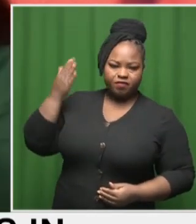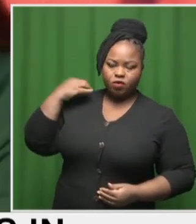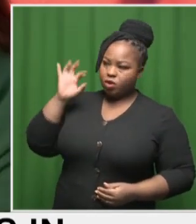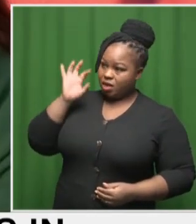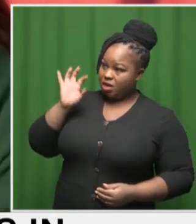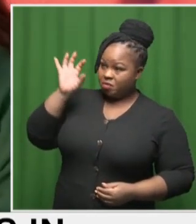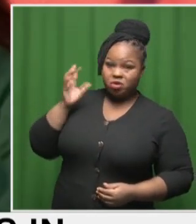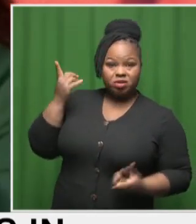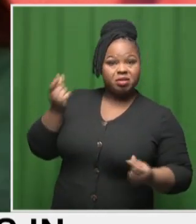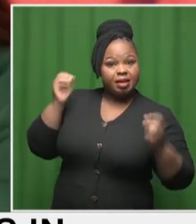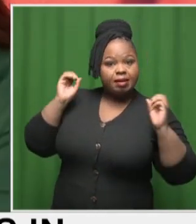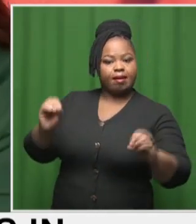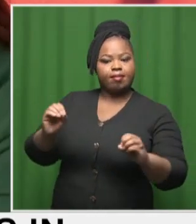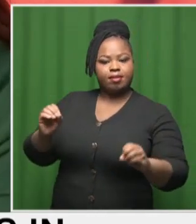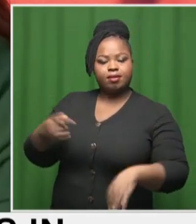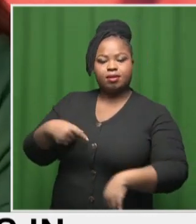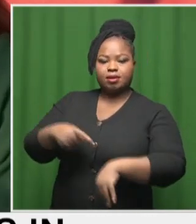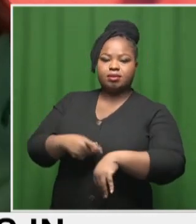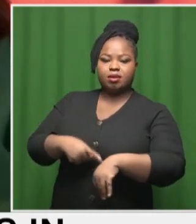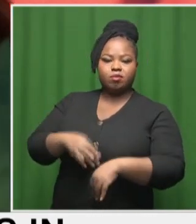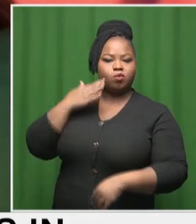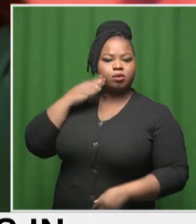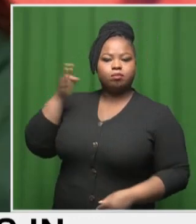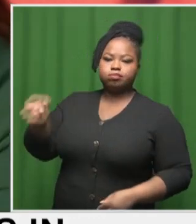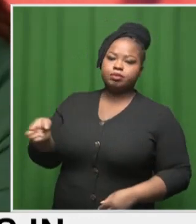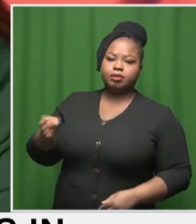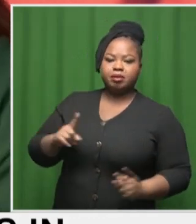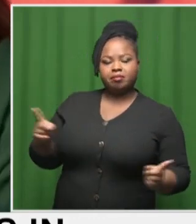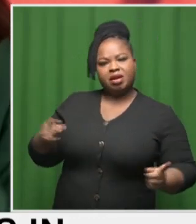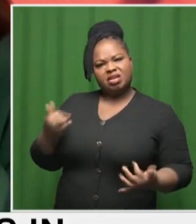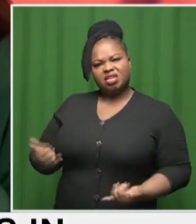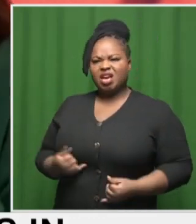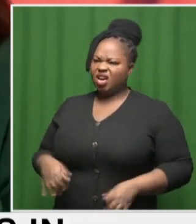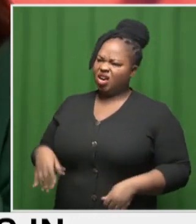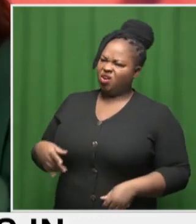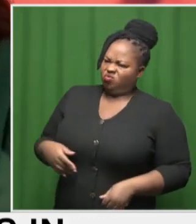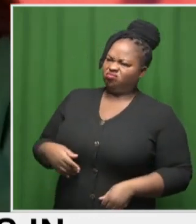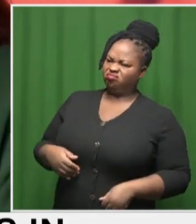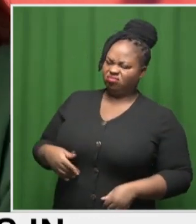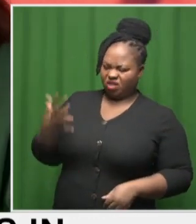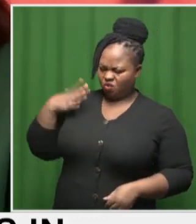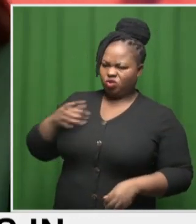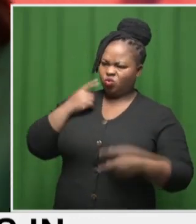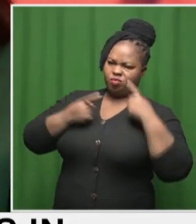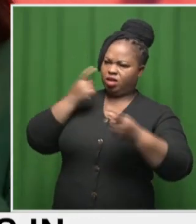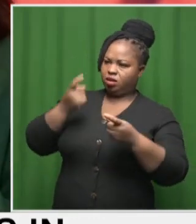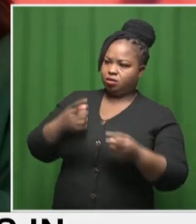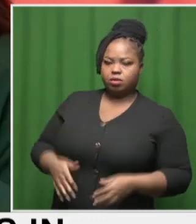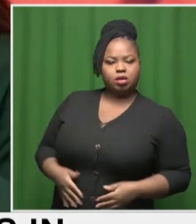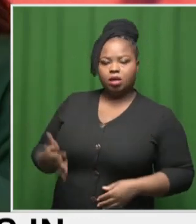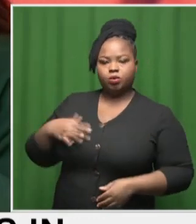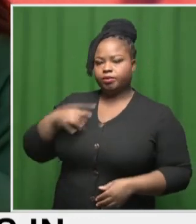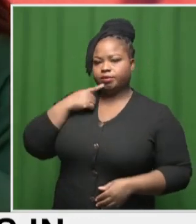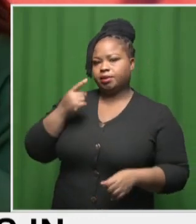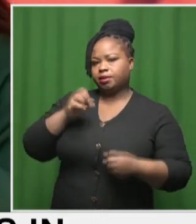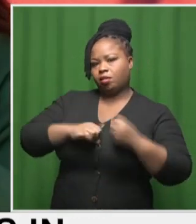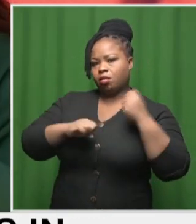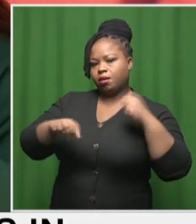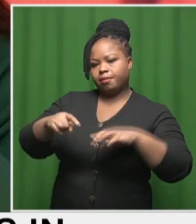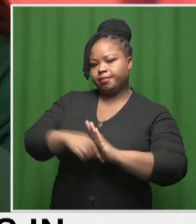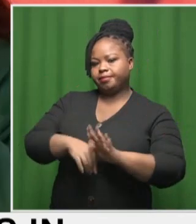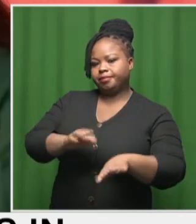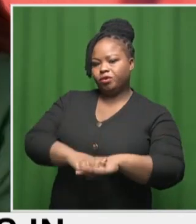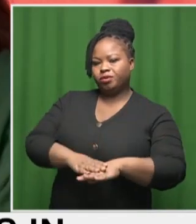think did nothing at the time that they were there, but they've got the guts to complain. So let me not say a lot, but say, let me